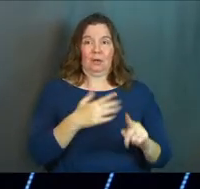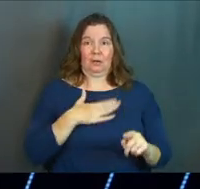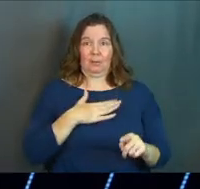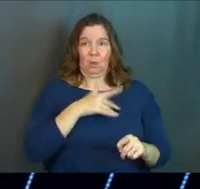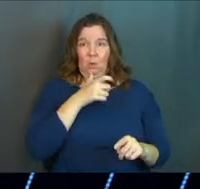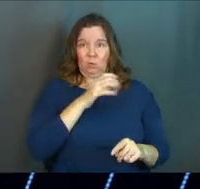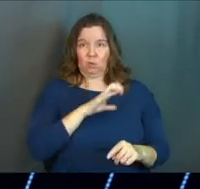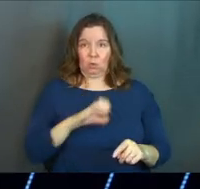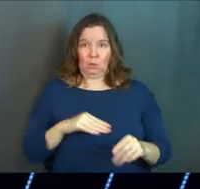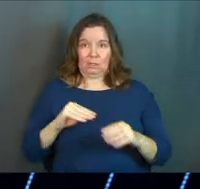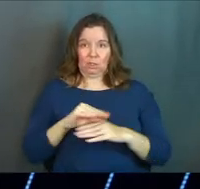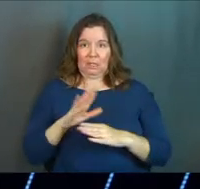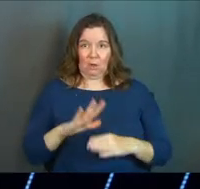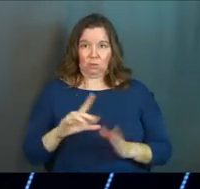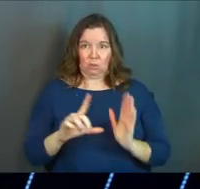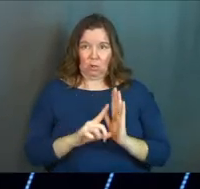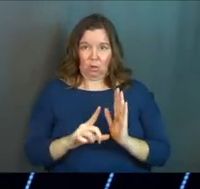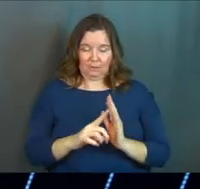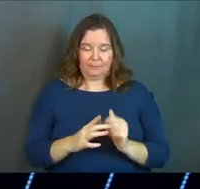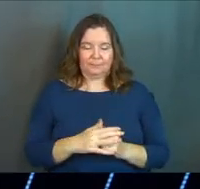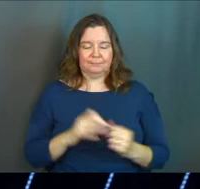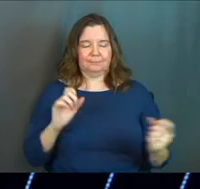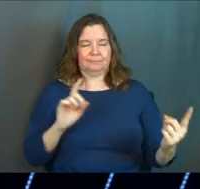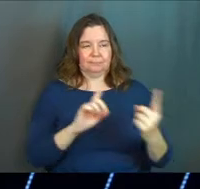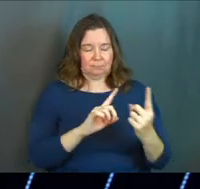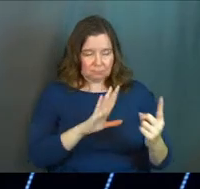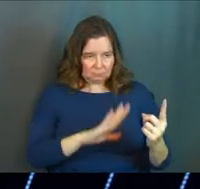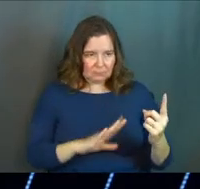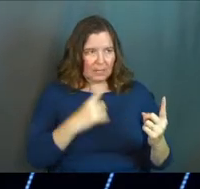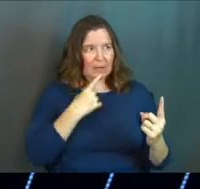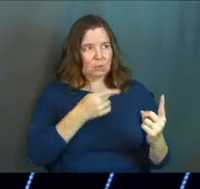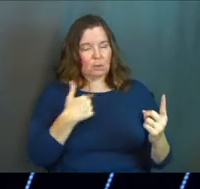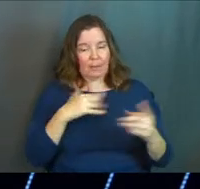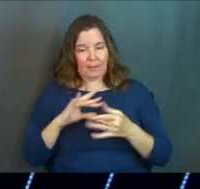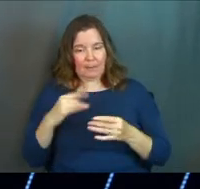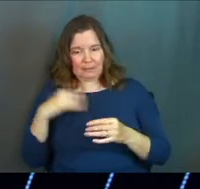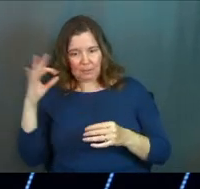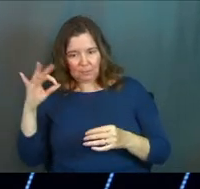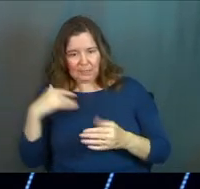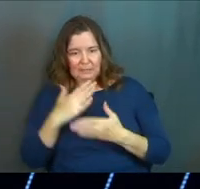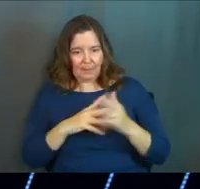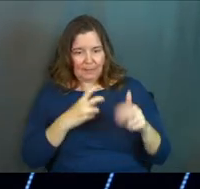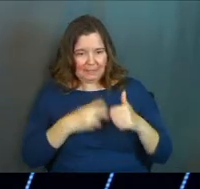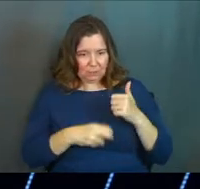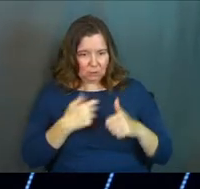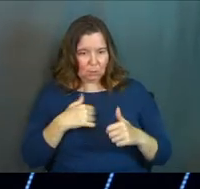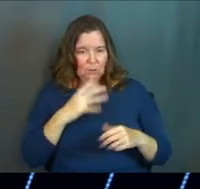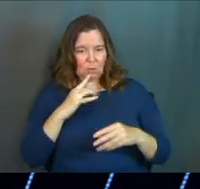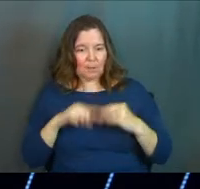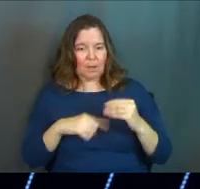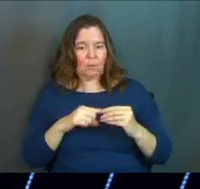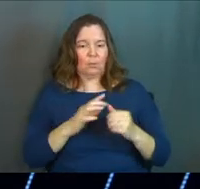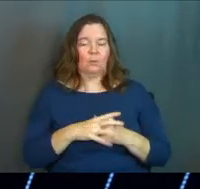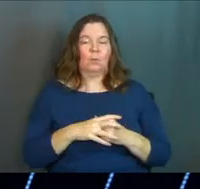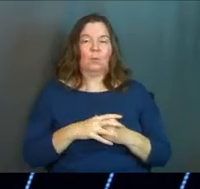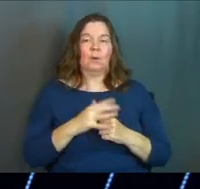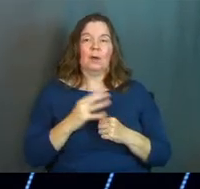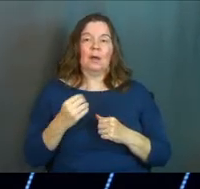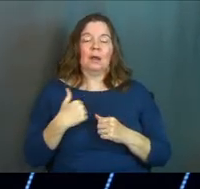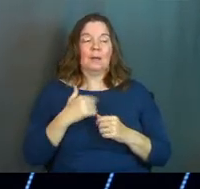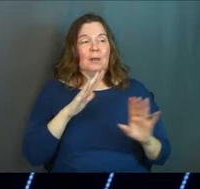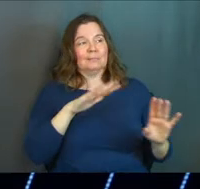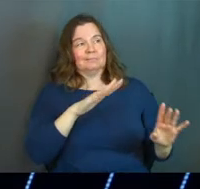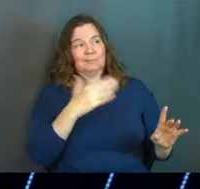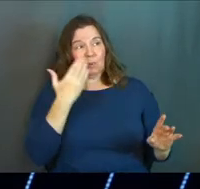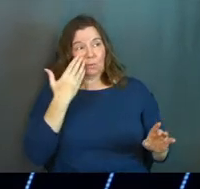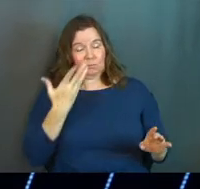of mine who's a Christian counselor in Lawton. And I told him about this message and some of the issues that we're going to be talking about. And I'm